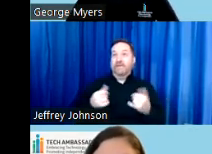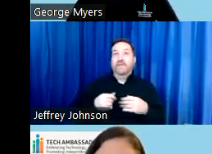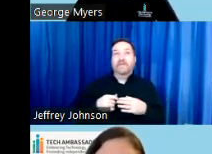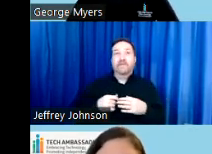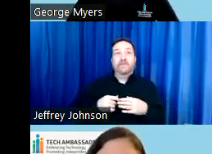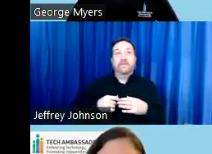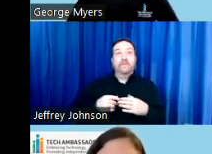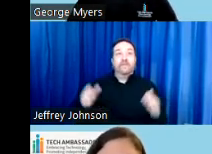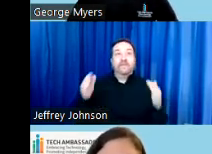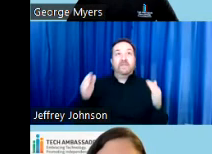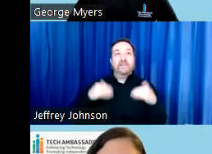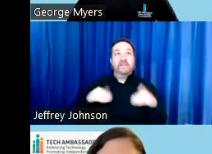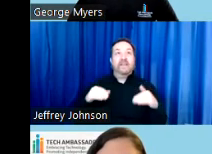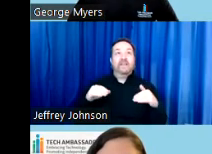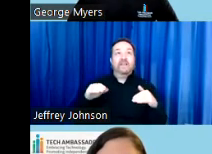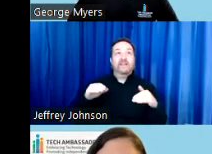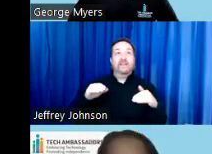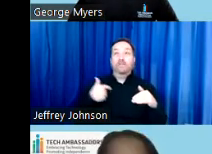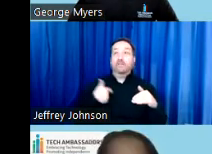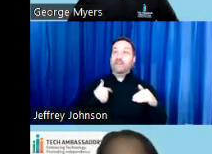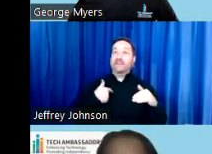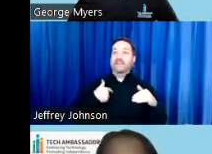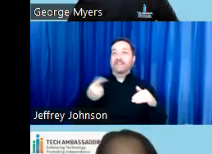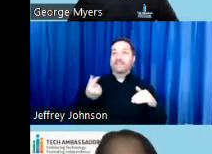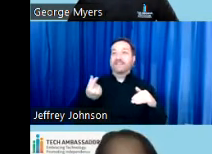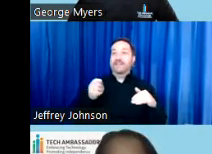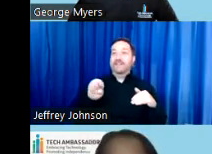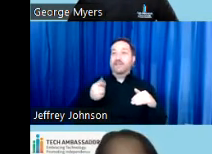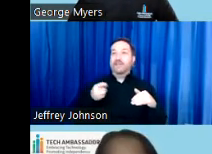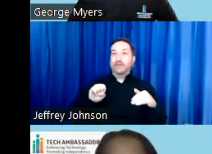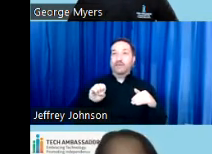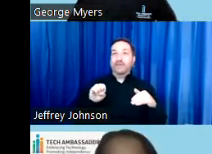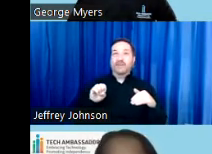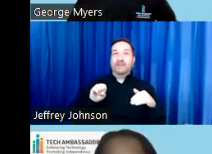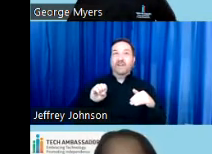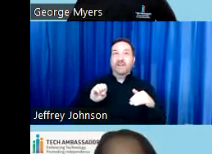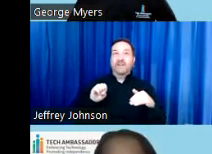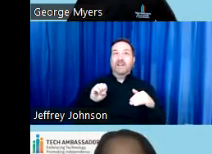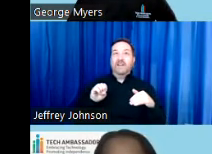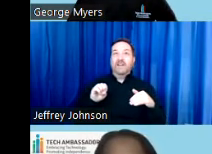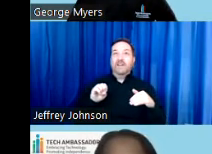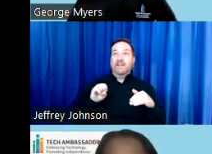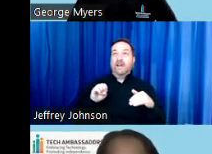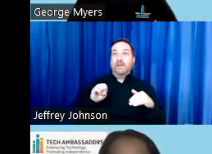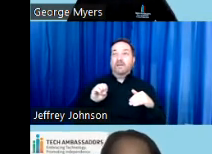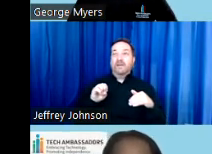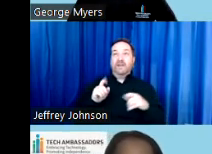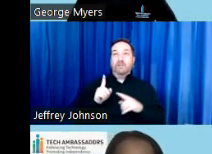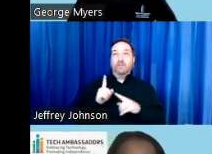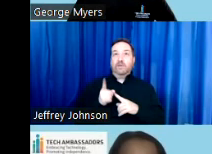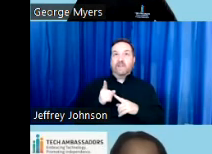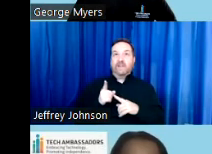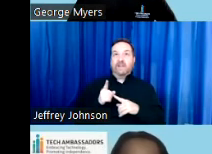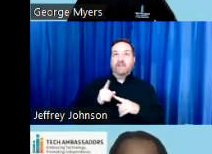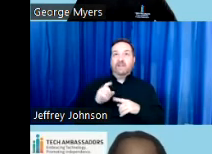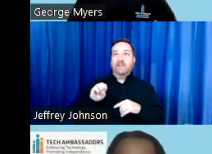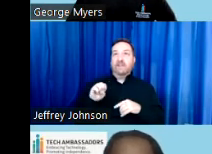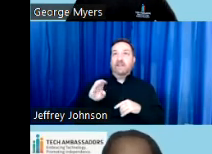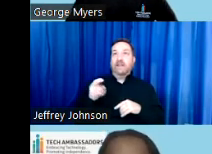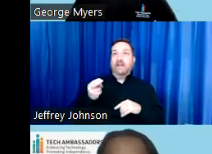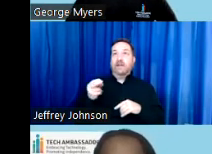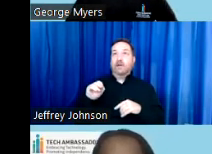have next? Oh, okay. I'm just going to take a very brief second. We talked about the Echo Show